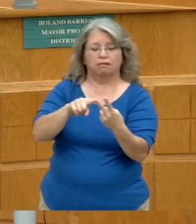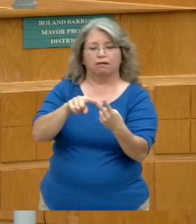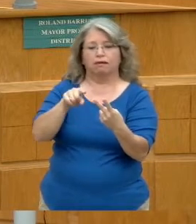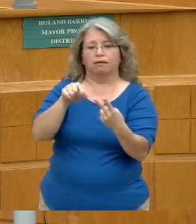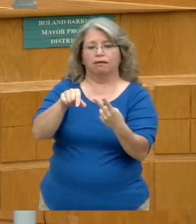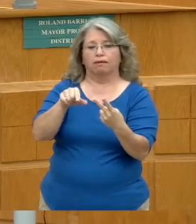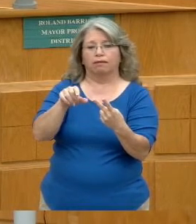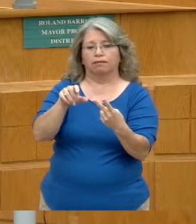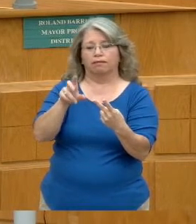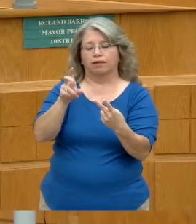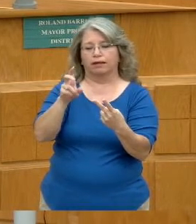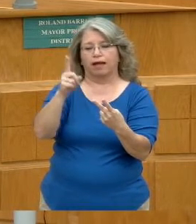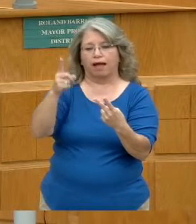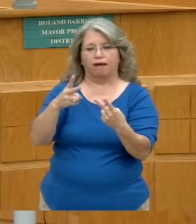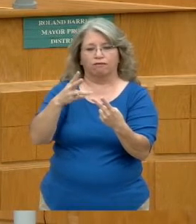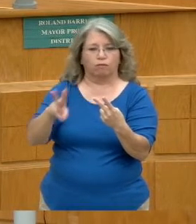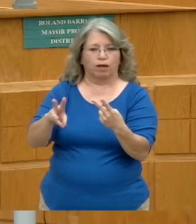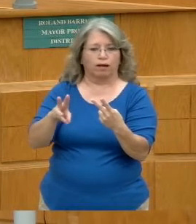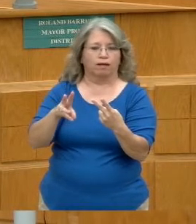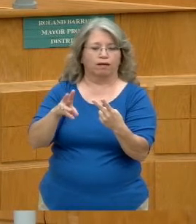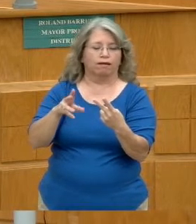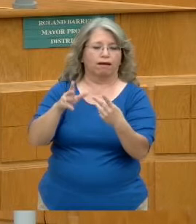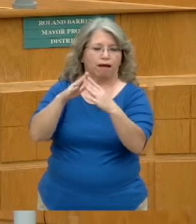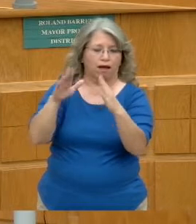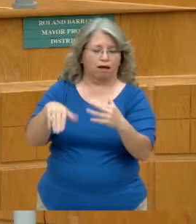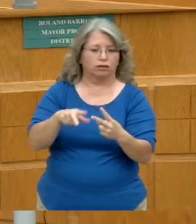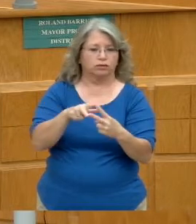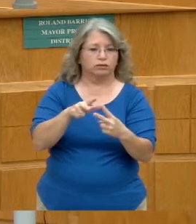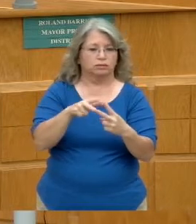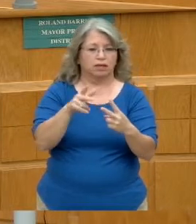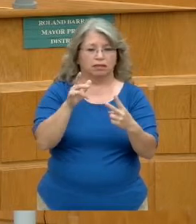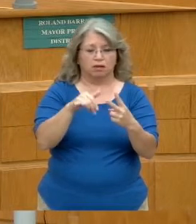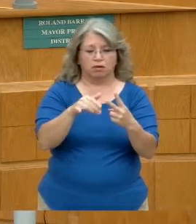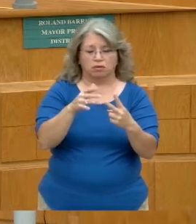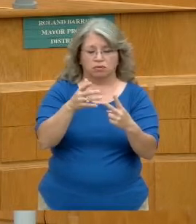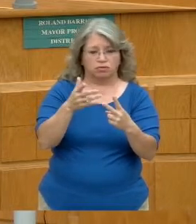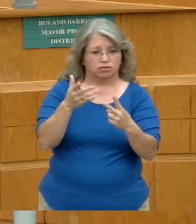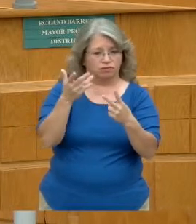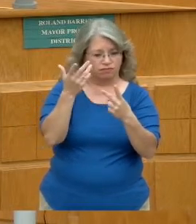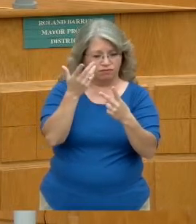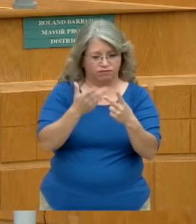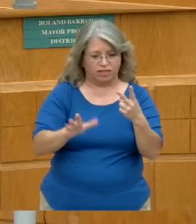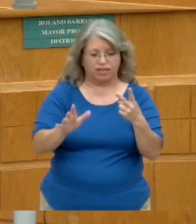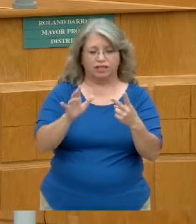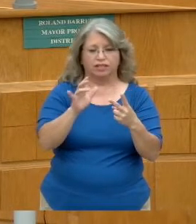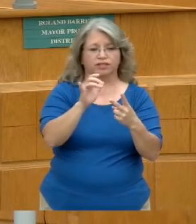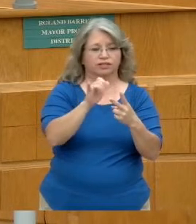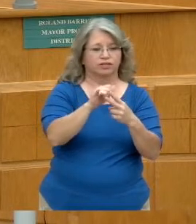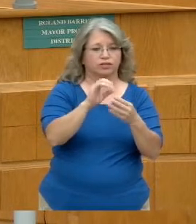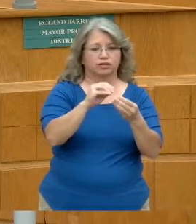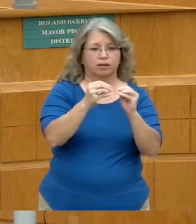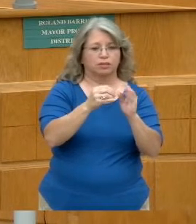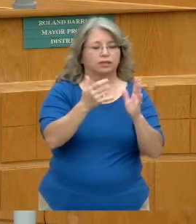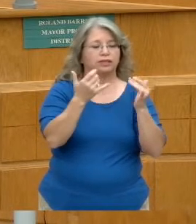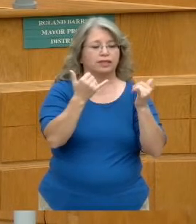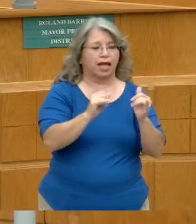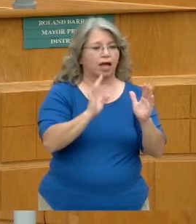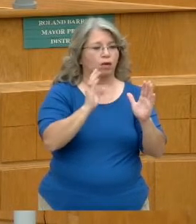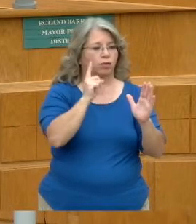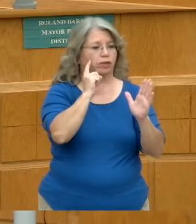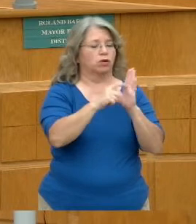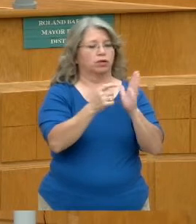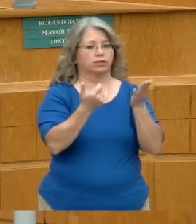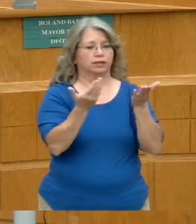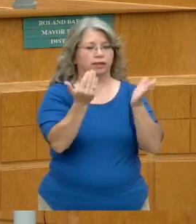centers. Since that has kind of processed through last week, this week, you can remember from that first bar chart, our numbers are leveling off. So